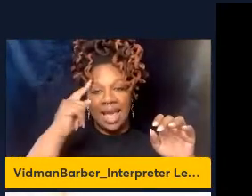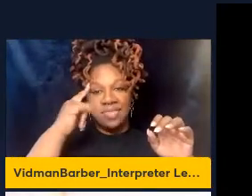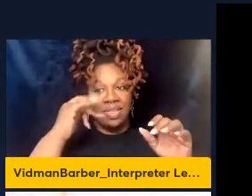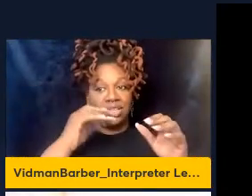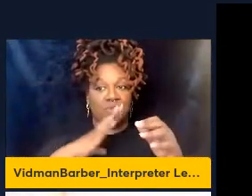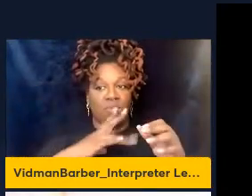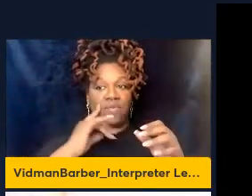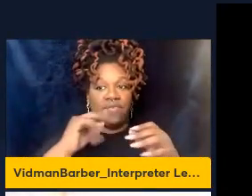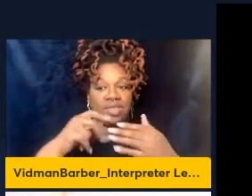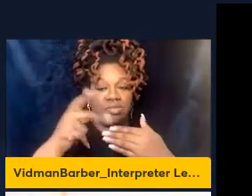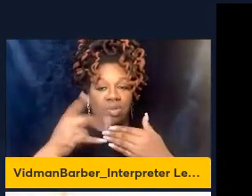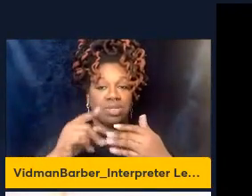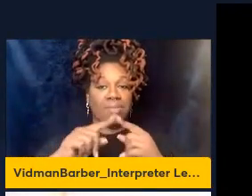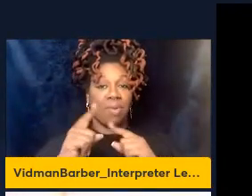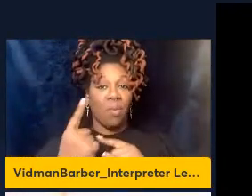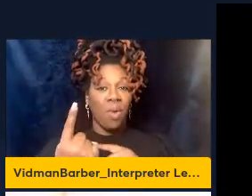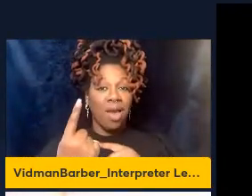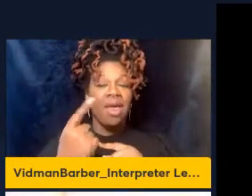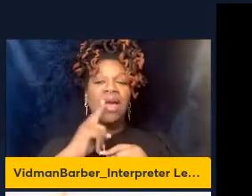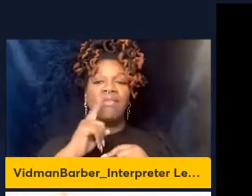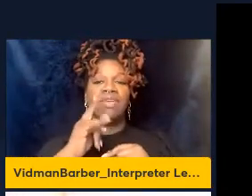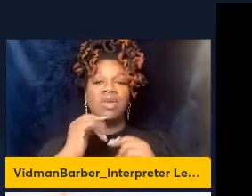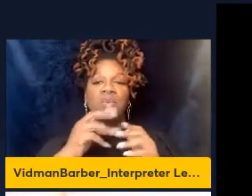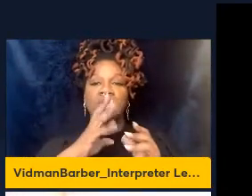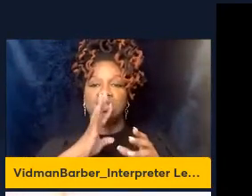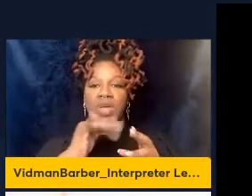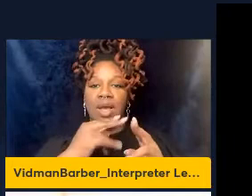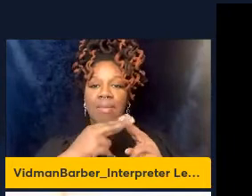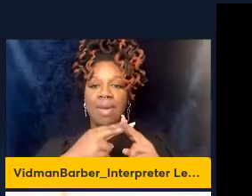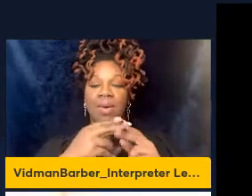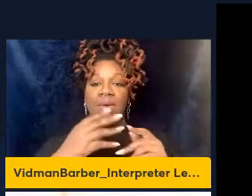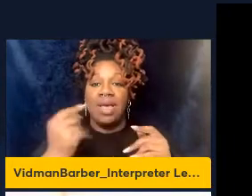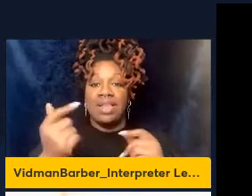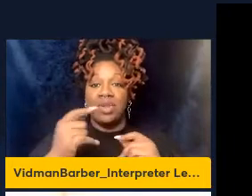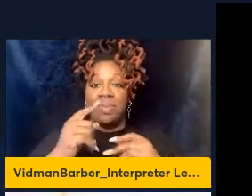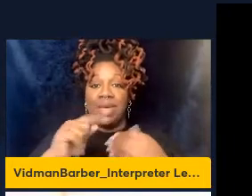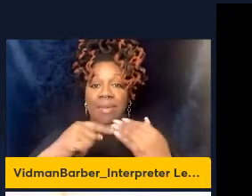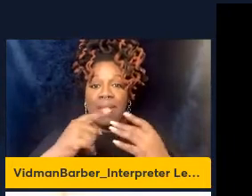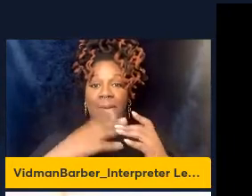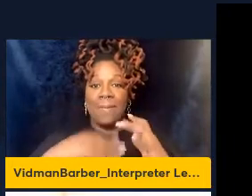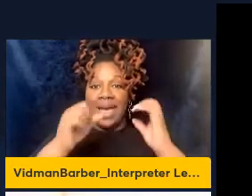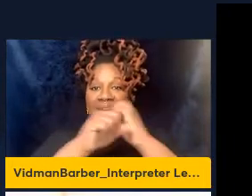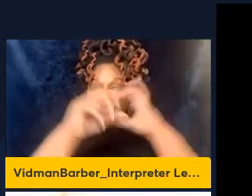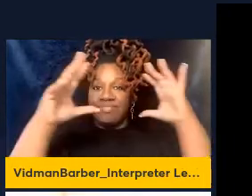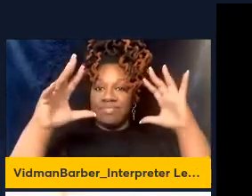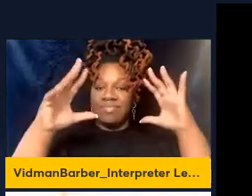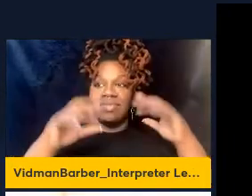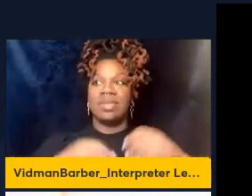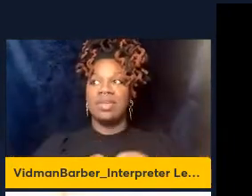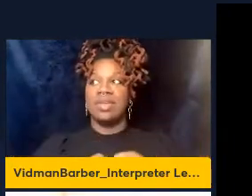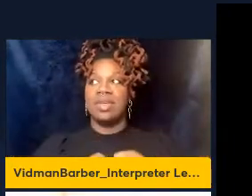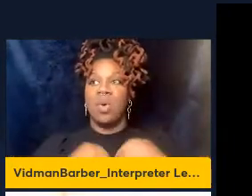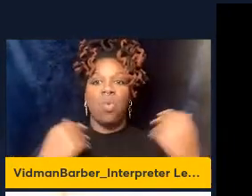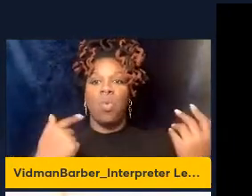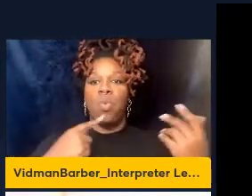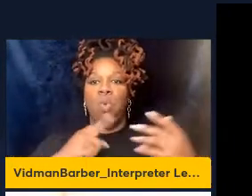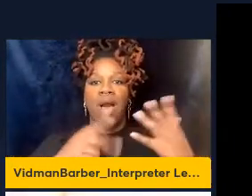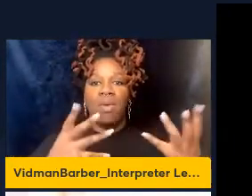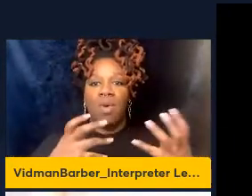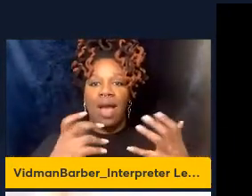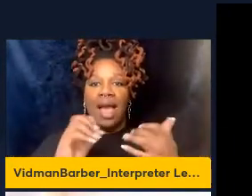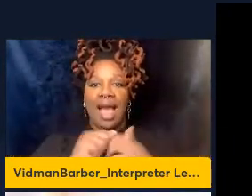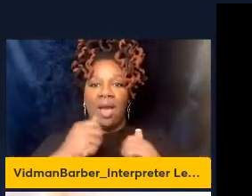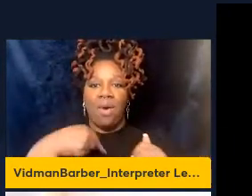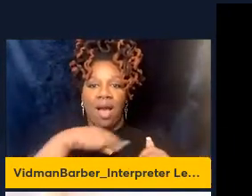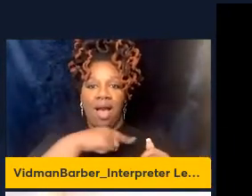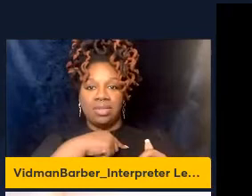having. But one thing I really do want to talk about is a little bit of my vision, how us